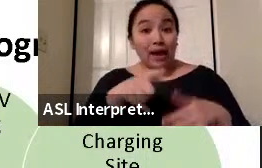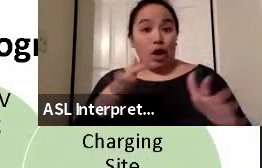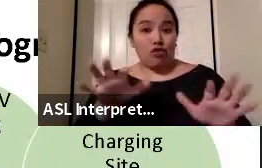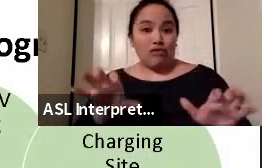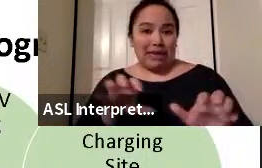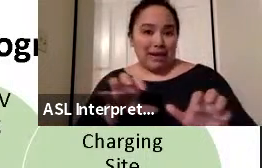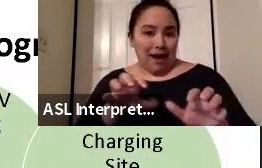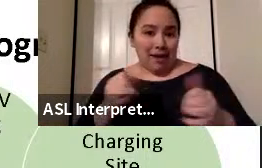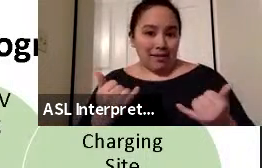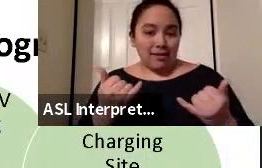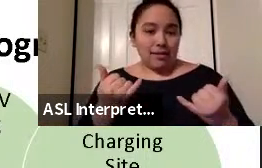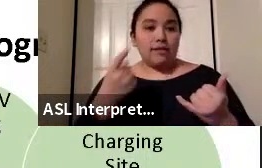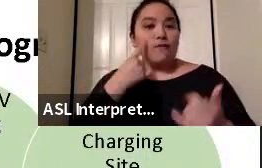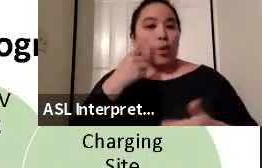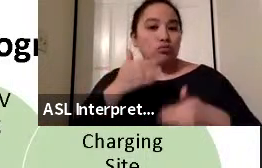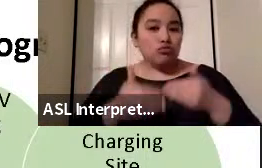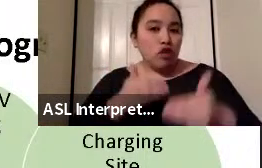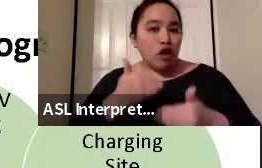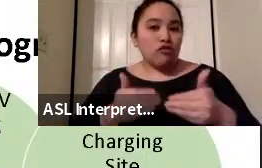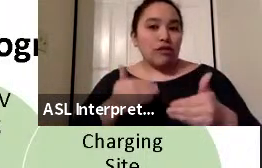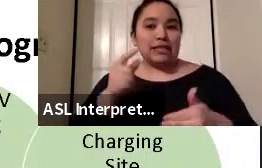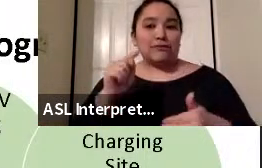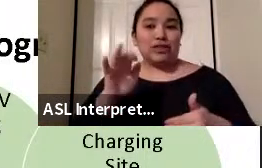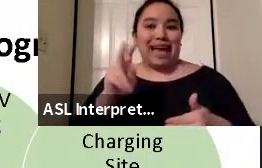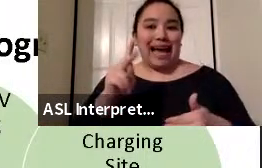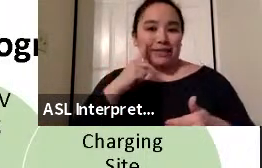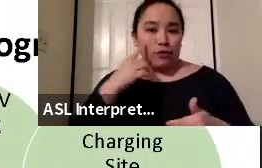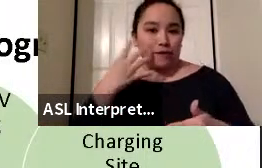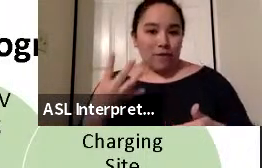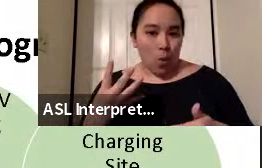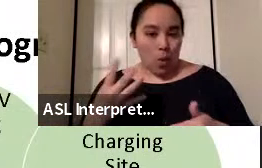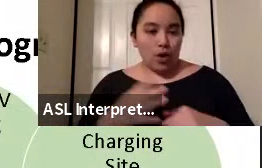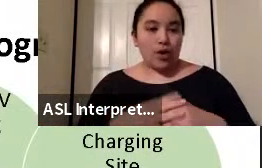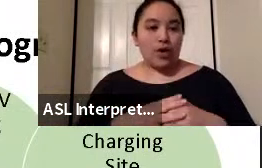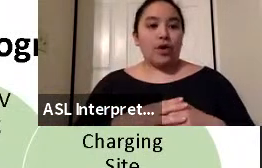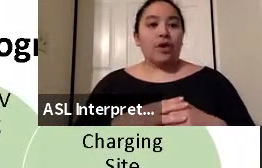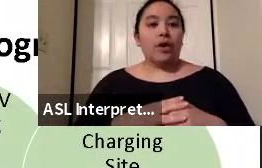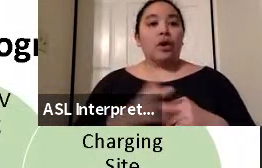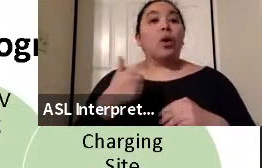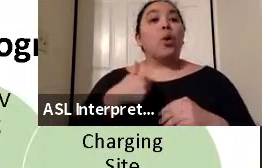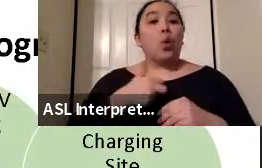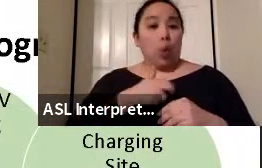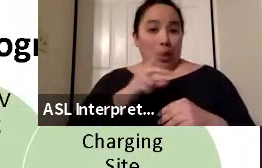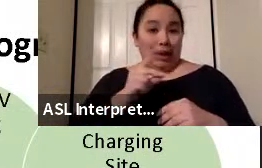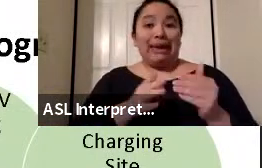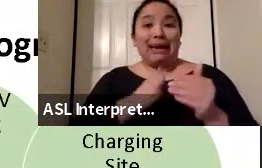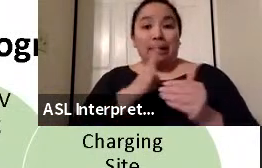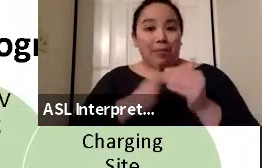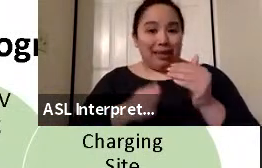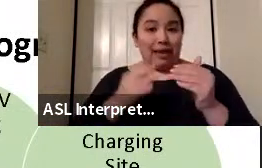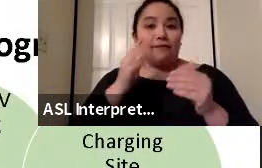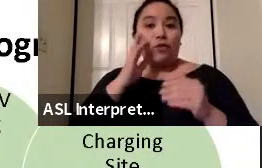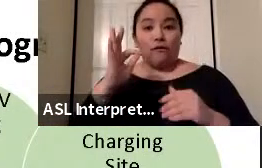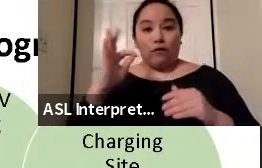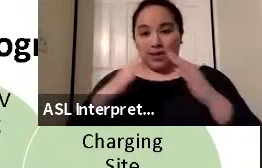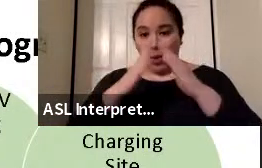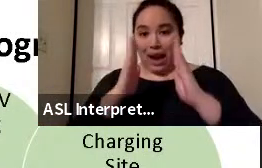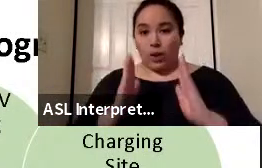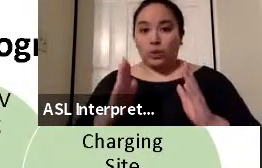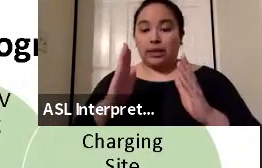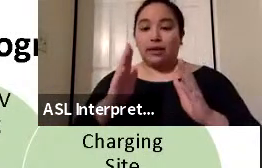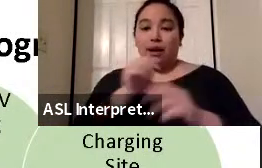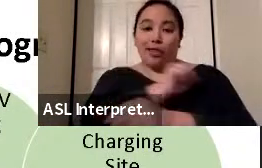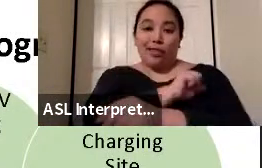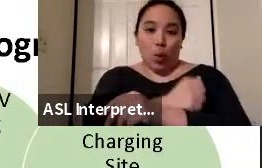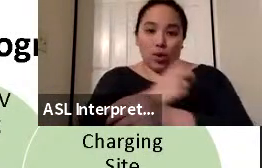Currently in progress are tasks 3 and 4. Though we have completed Fresno Housing Authority